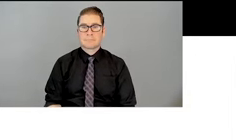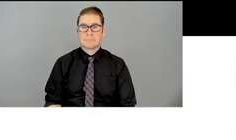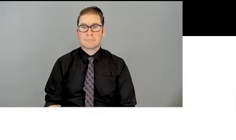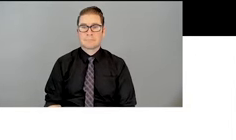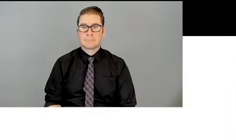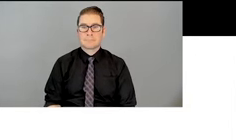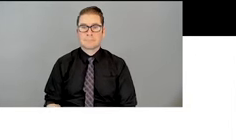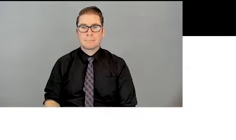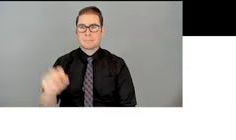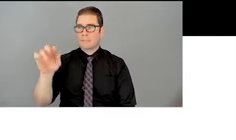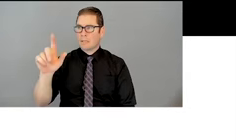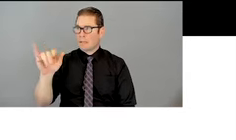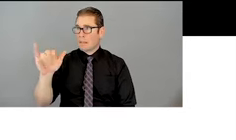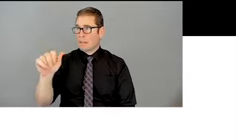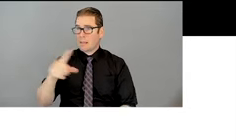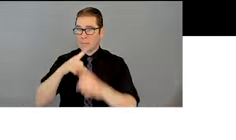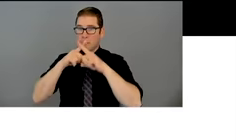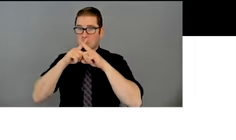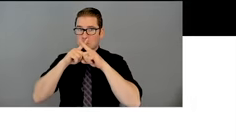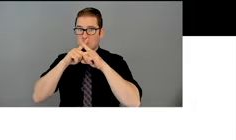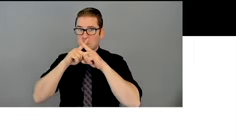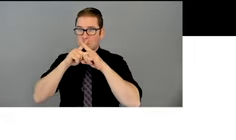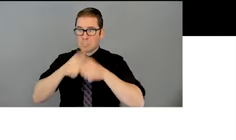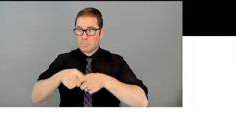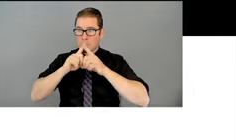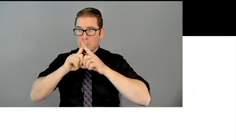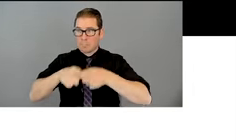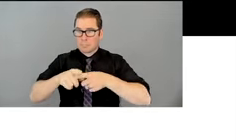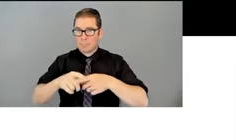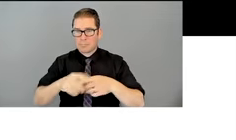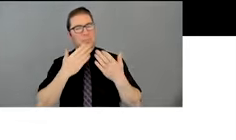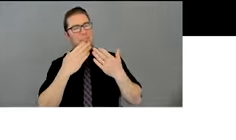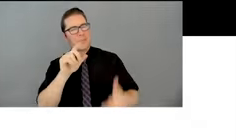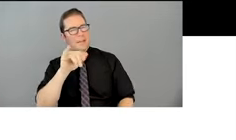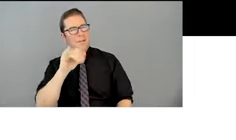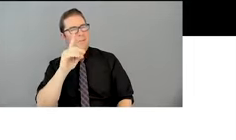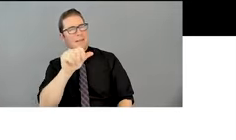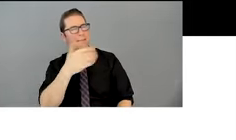Marianne, unmute. Marianne, unmute. Thank you, Lydia.